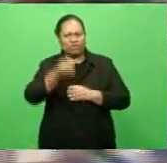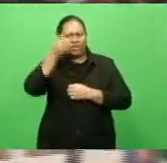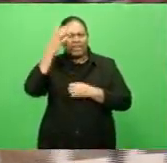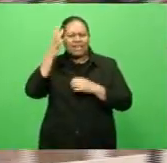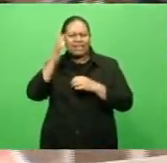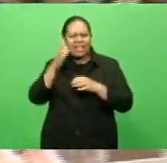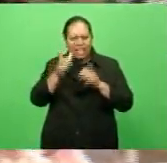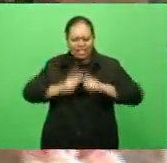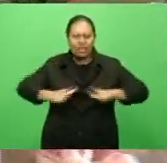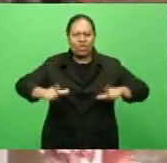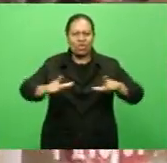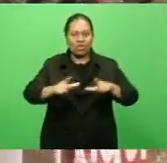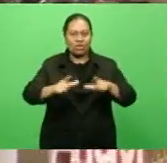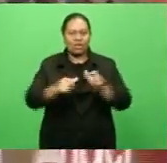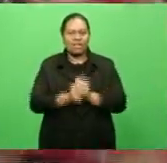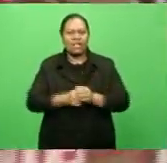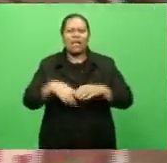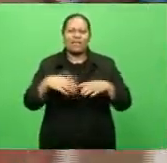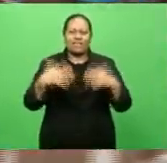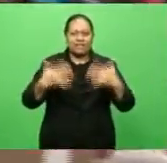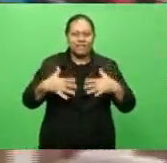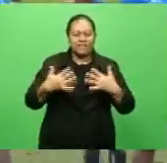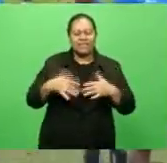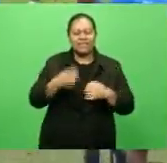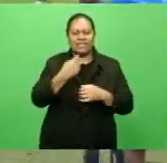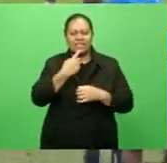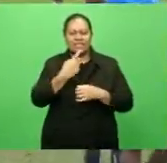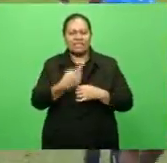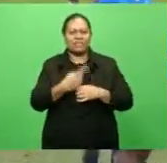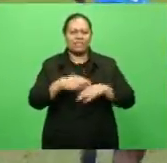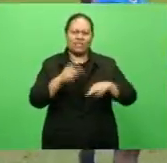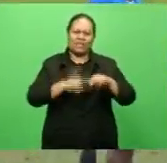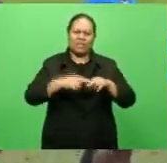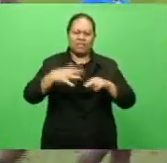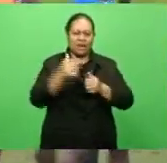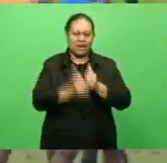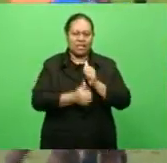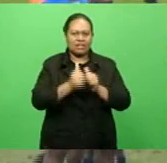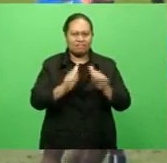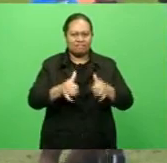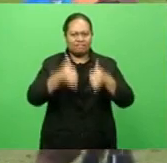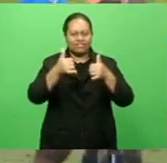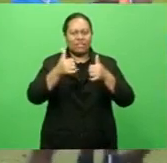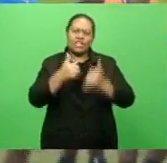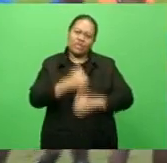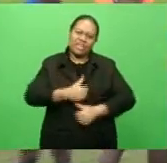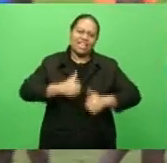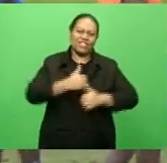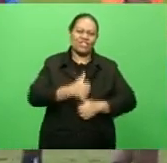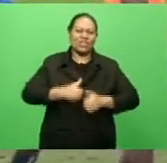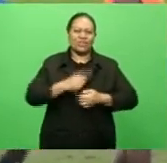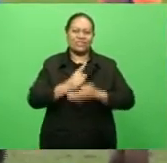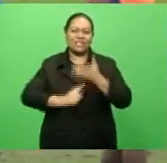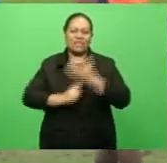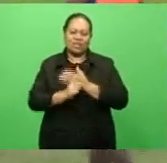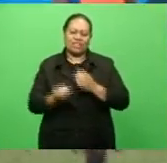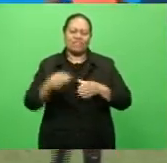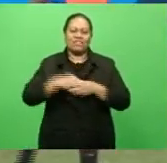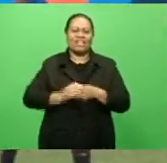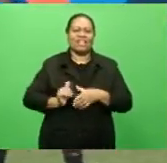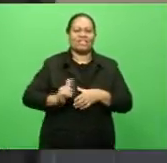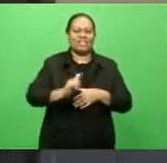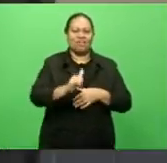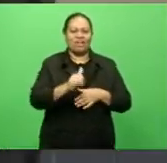Rugby debut after the Fairbrother loss, his Fiji Sevens teammate Napoleon Iratu enjoyed his outing with Yasawa against